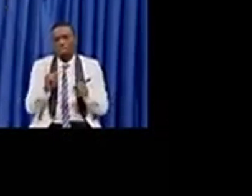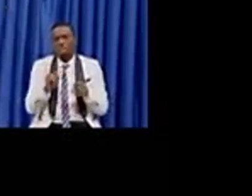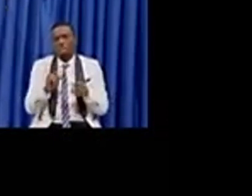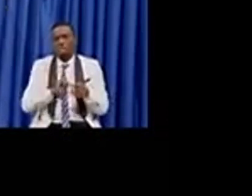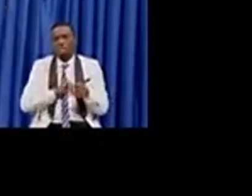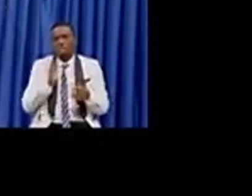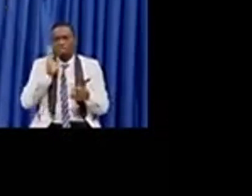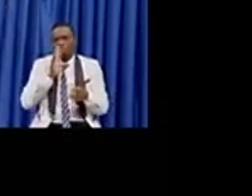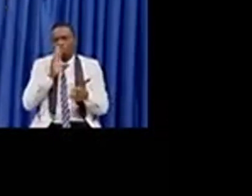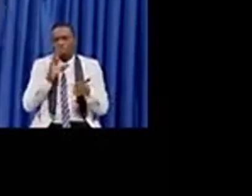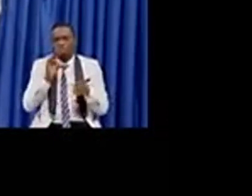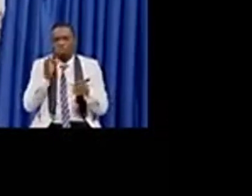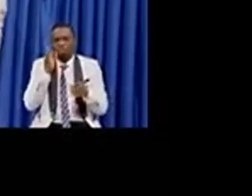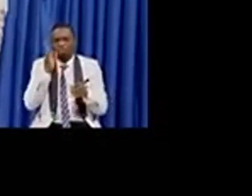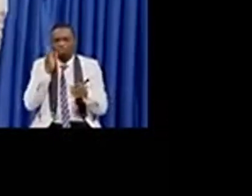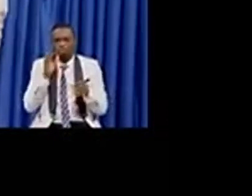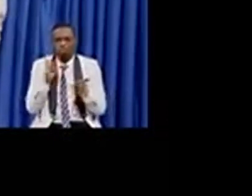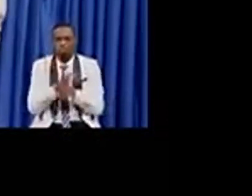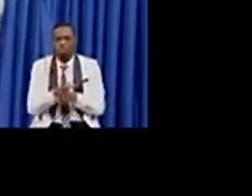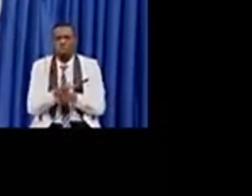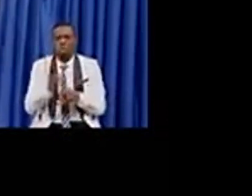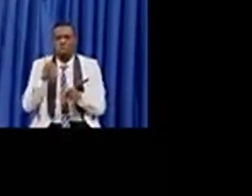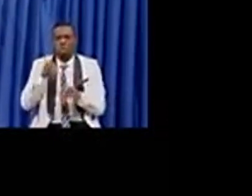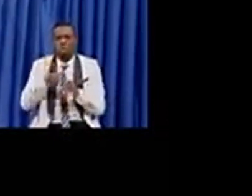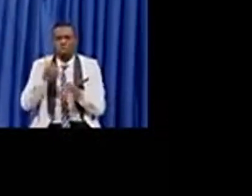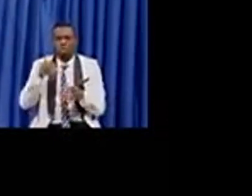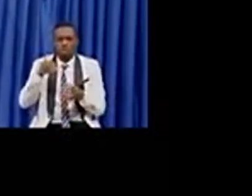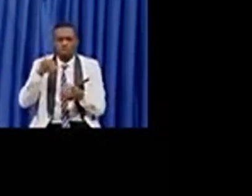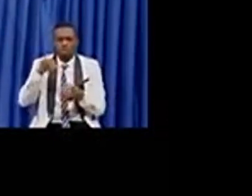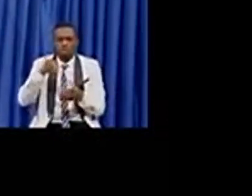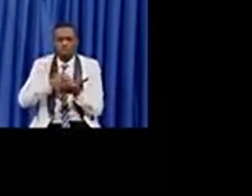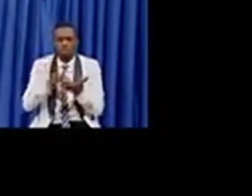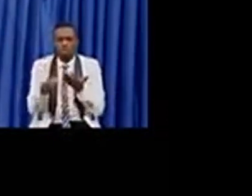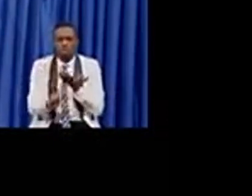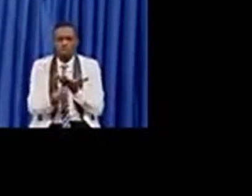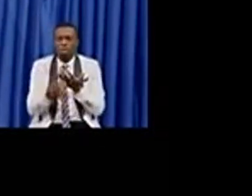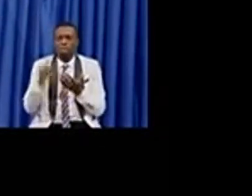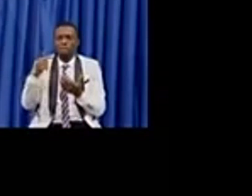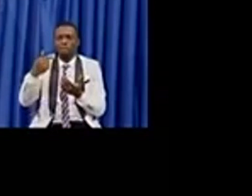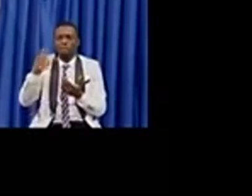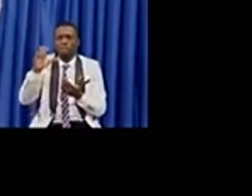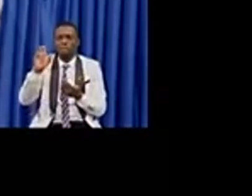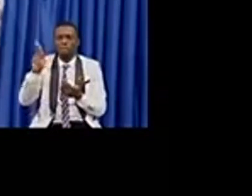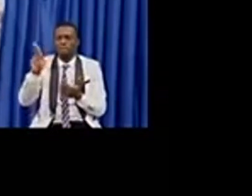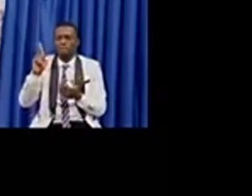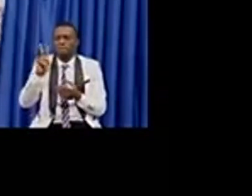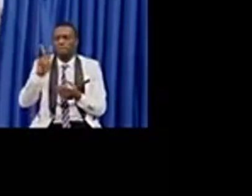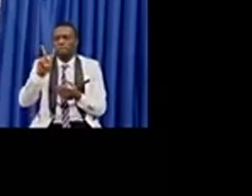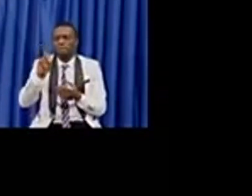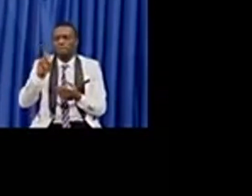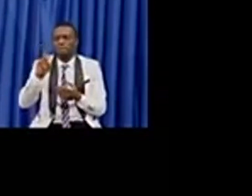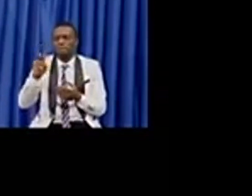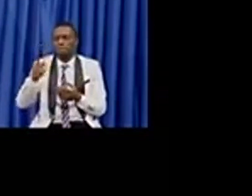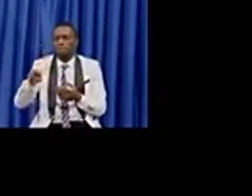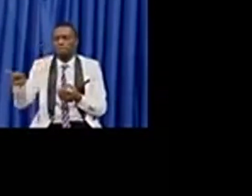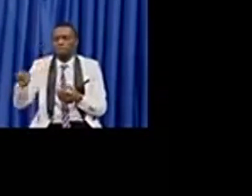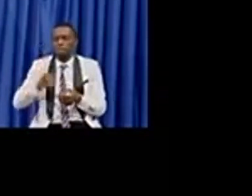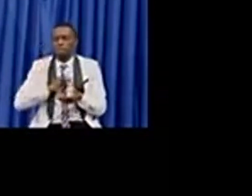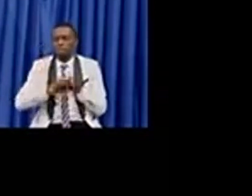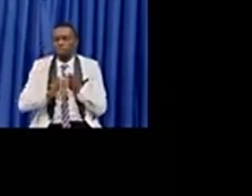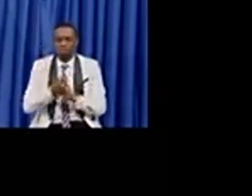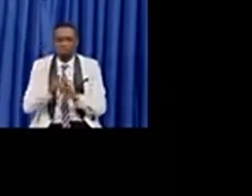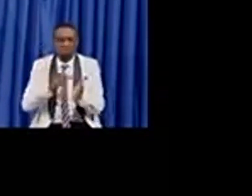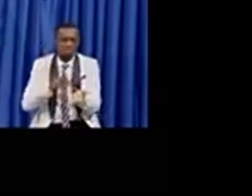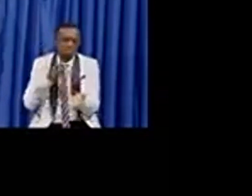October GCK 2022 edition, I conceived again. Praise the